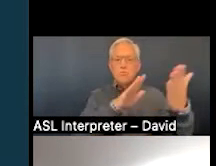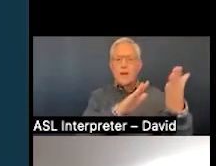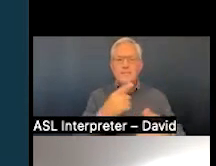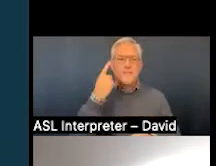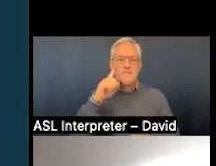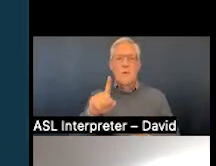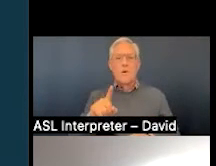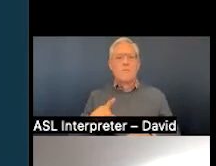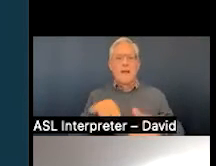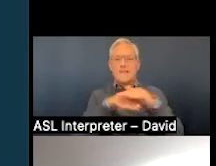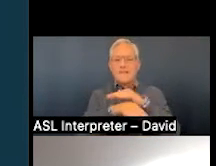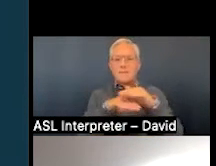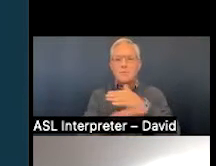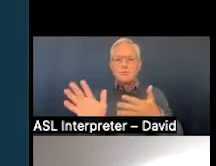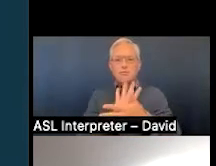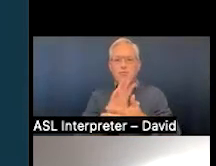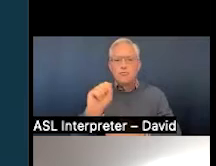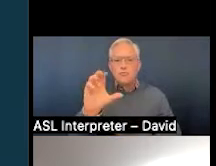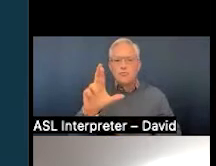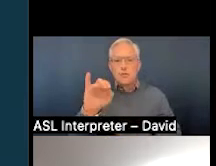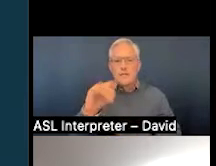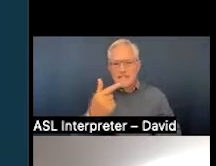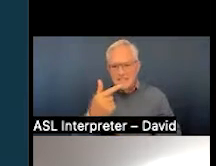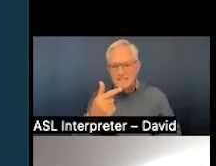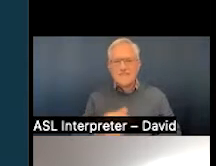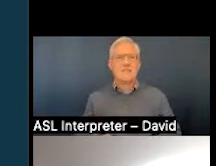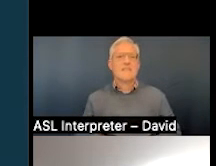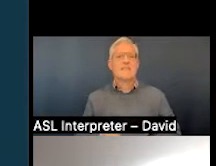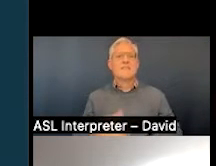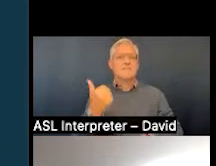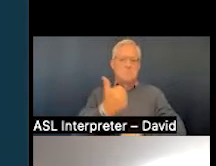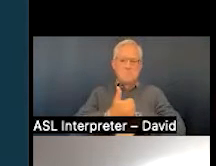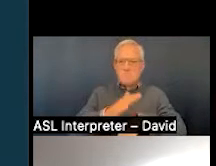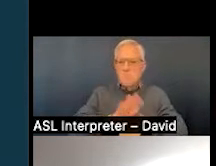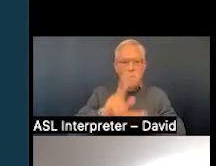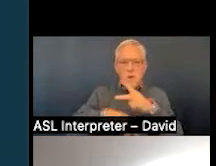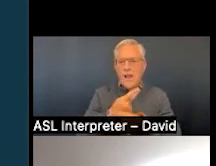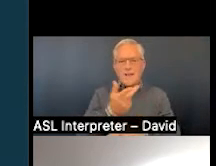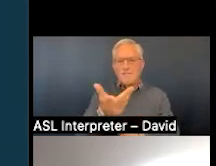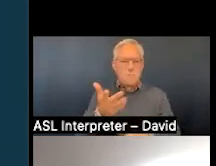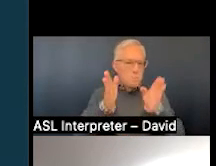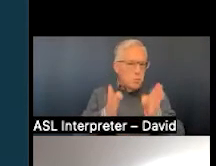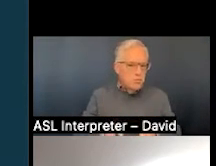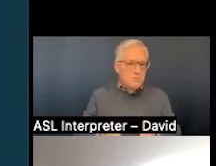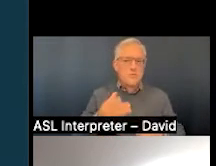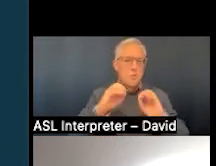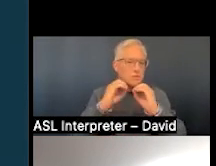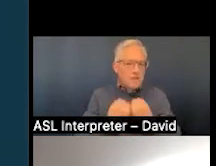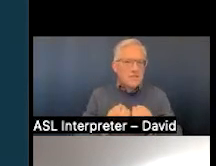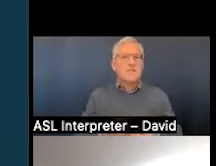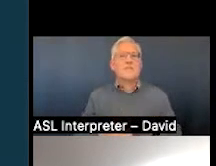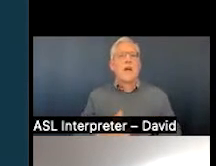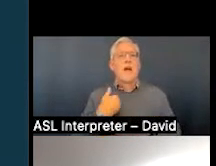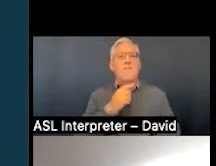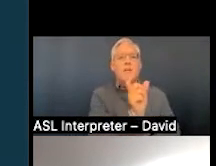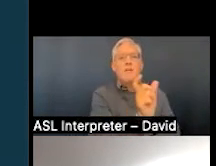depending on what kind of organization or participant you are. So if there's a basic how to use the site, then there's a